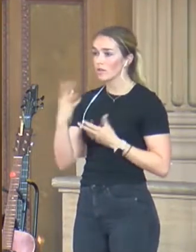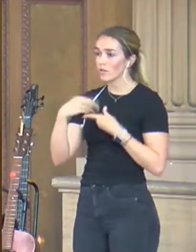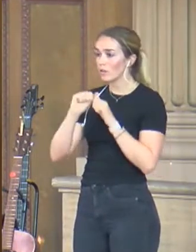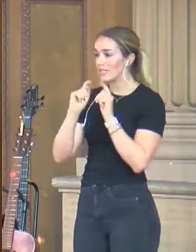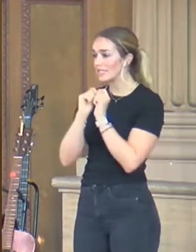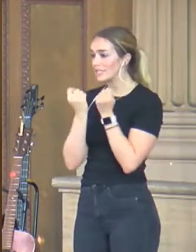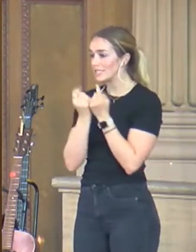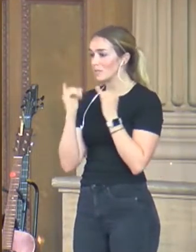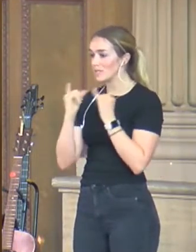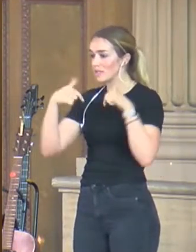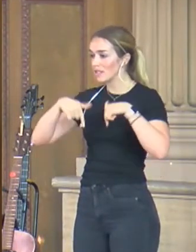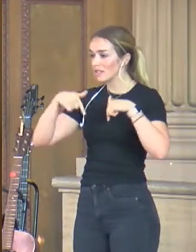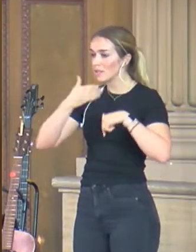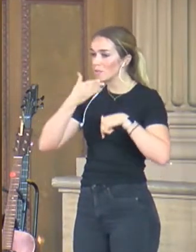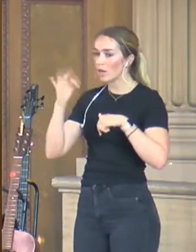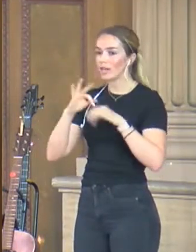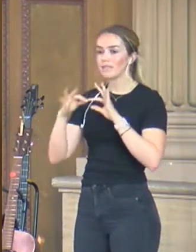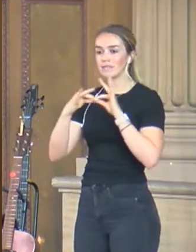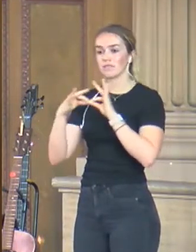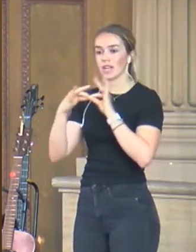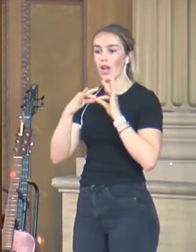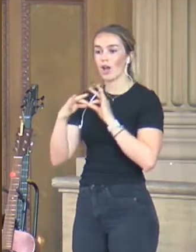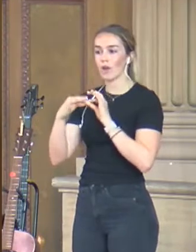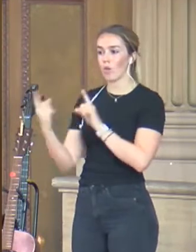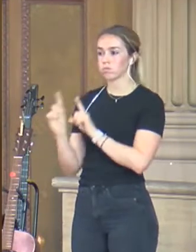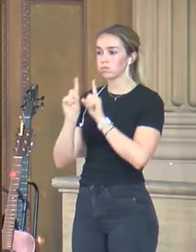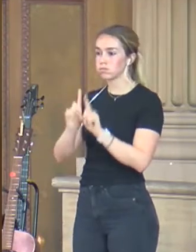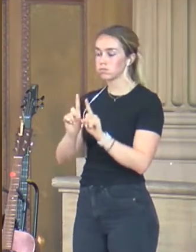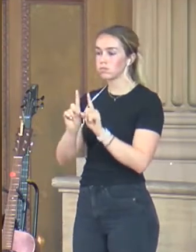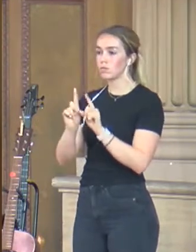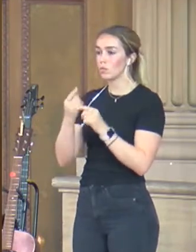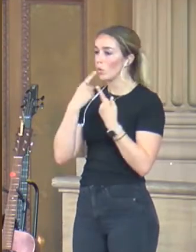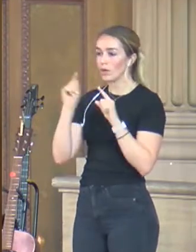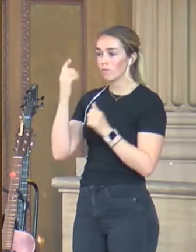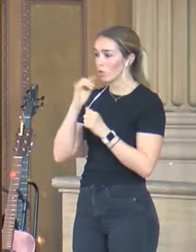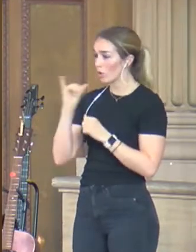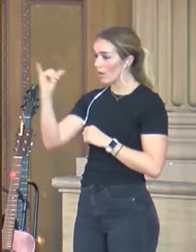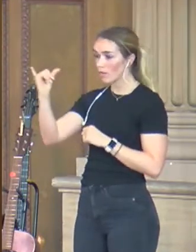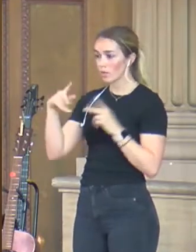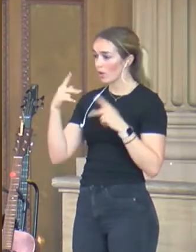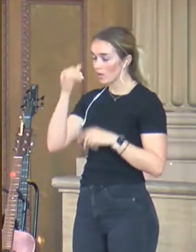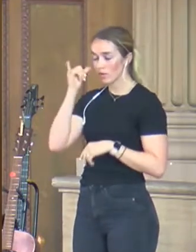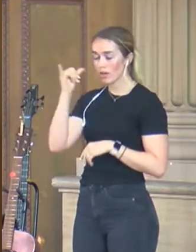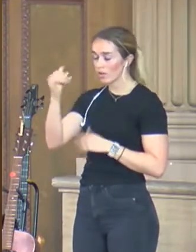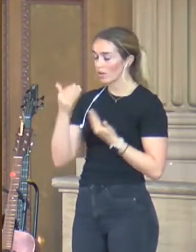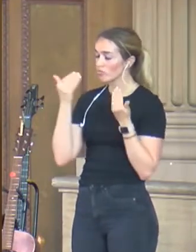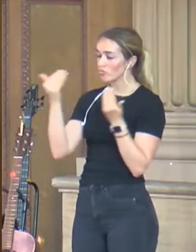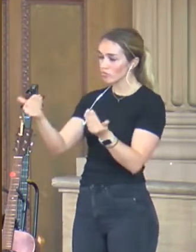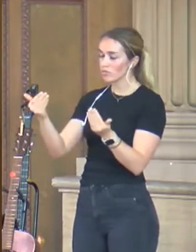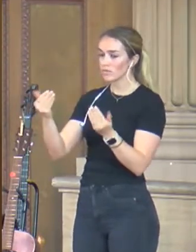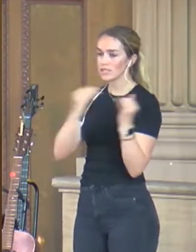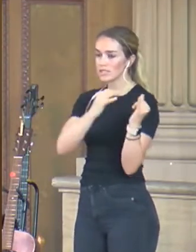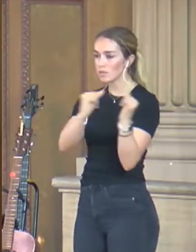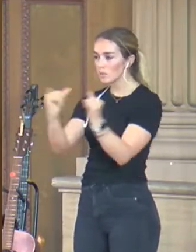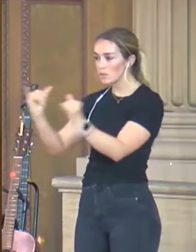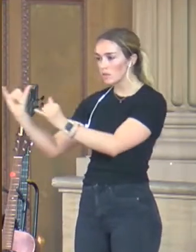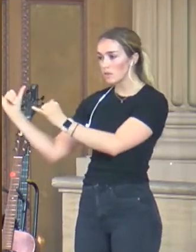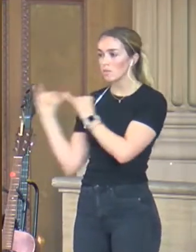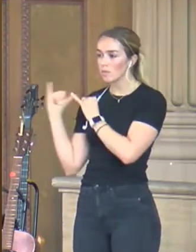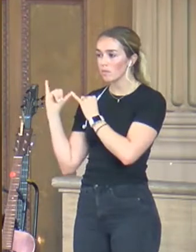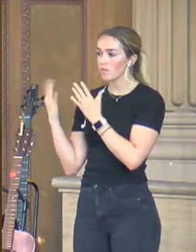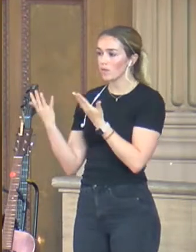team. Everything's better when we stick together side by side. You and I, we're going to win forever. Let's party forever. We're the same. I'm like you.